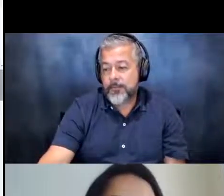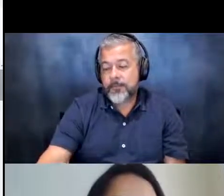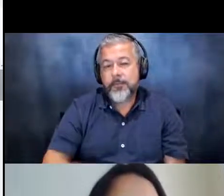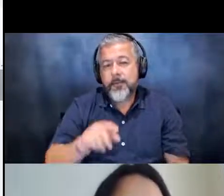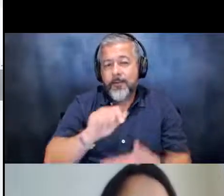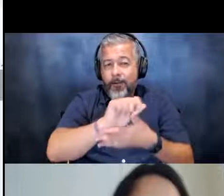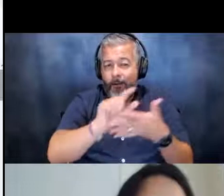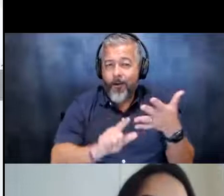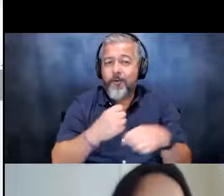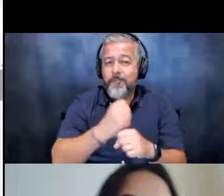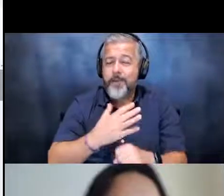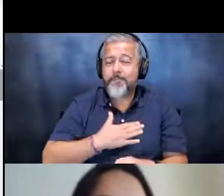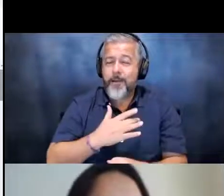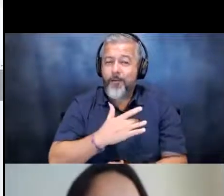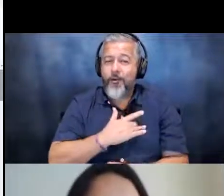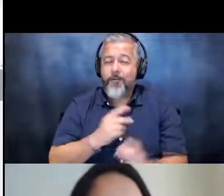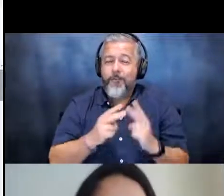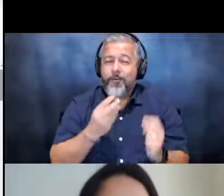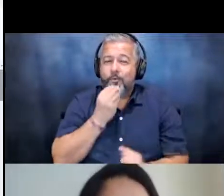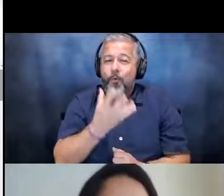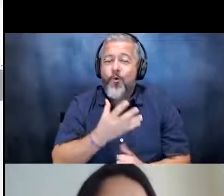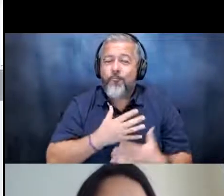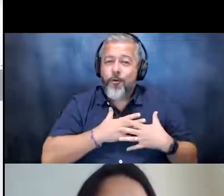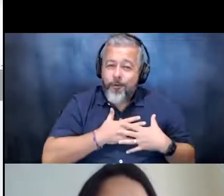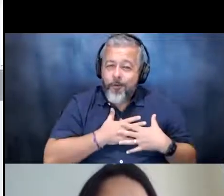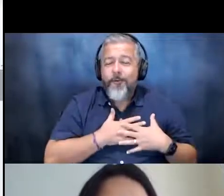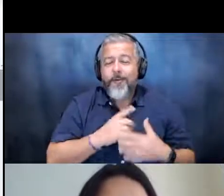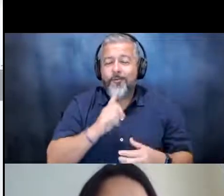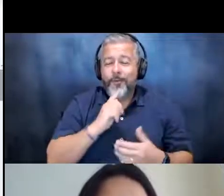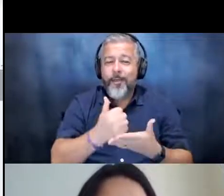fuzzy. I really like these responses. This is really helpful.